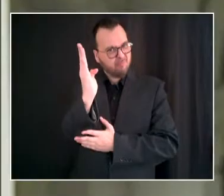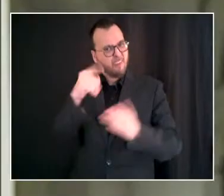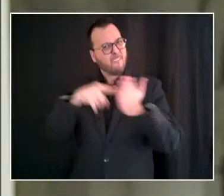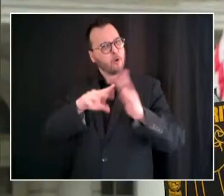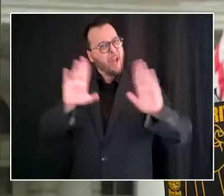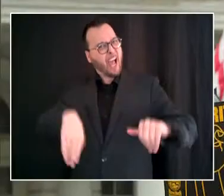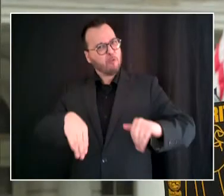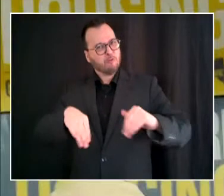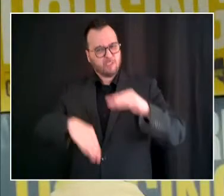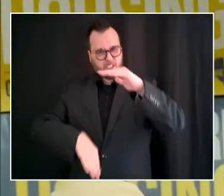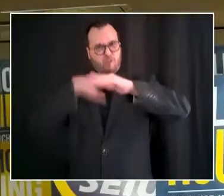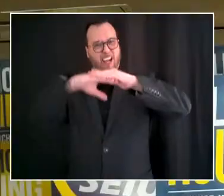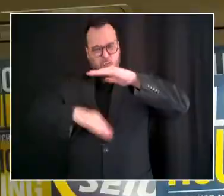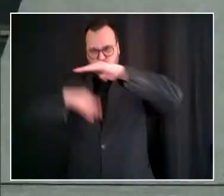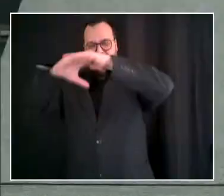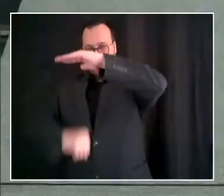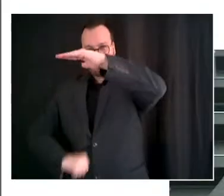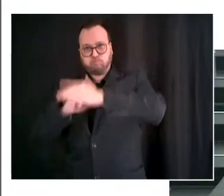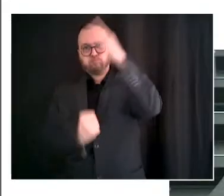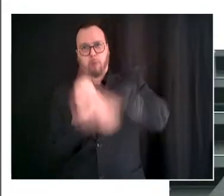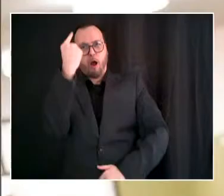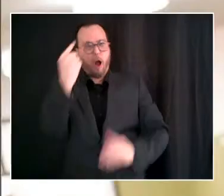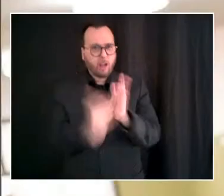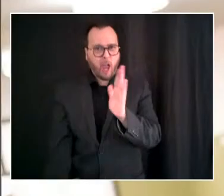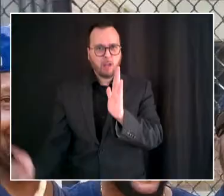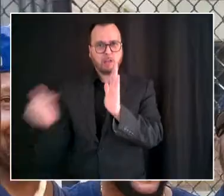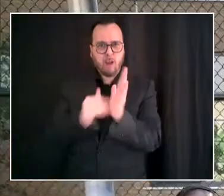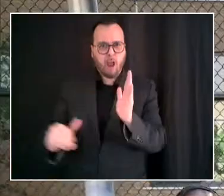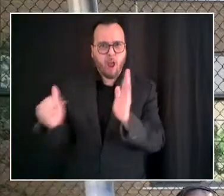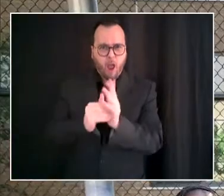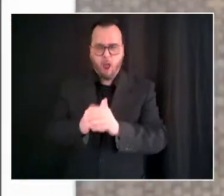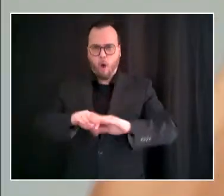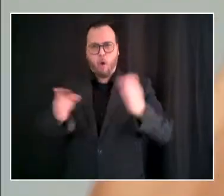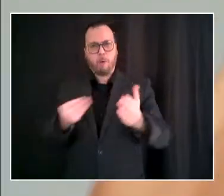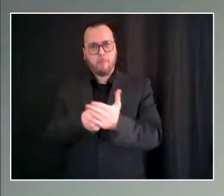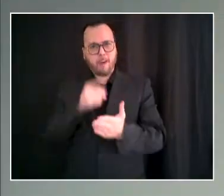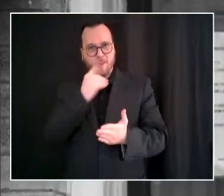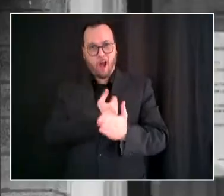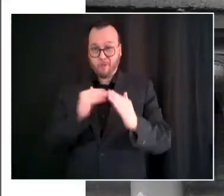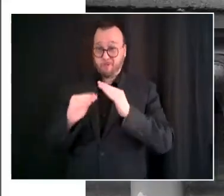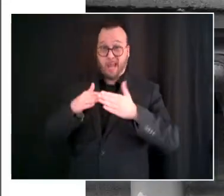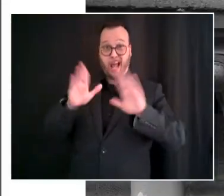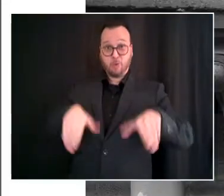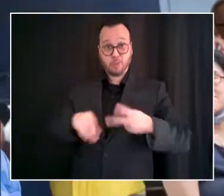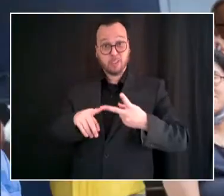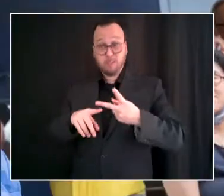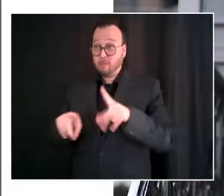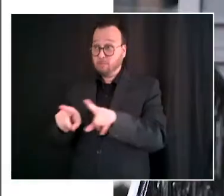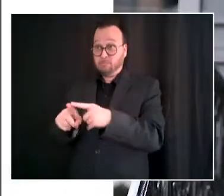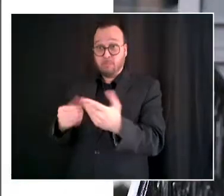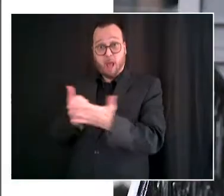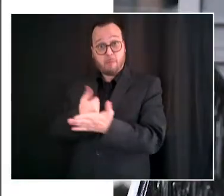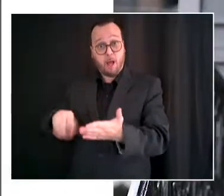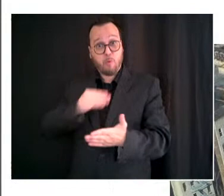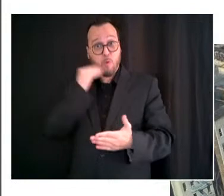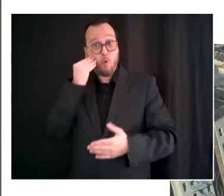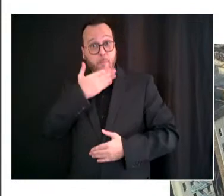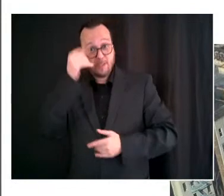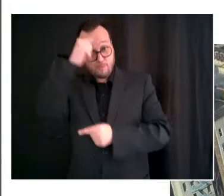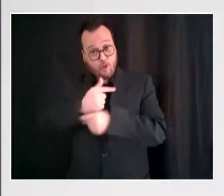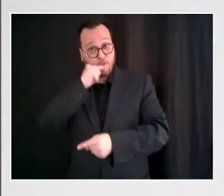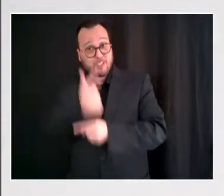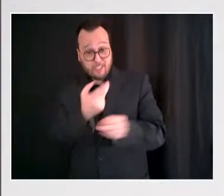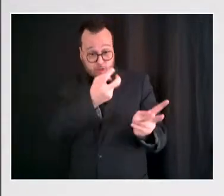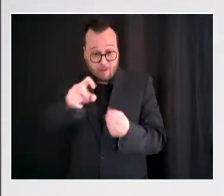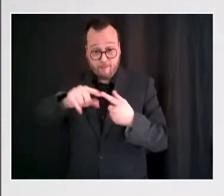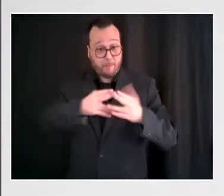again, unlocked billions of dollars for public housing, and helped thousands of our homeless brothers and sisters transition from shelter into stable